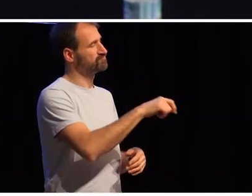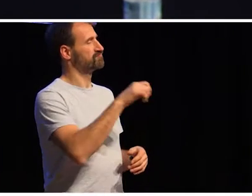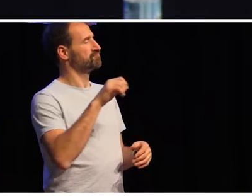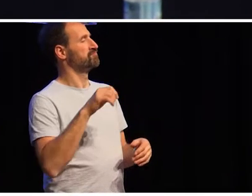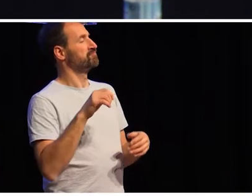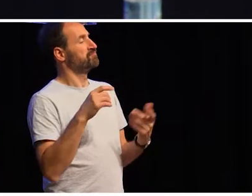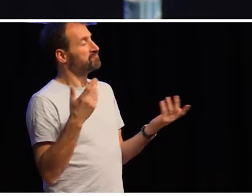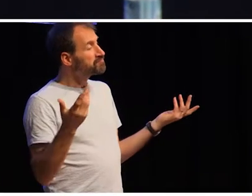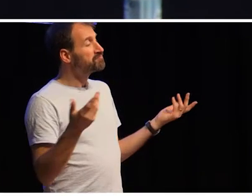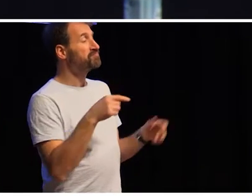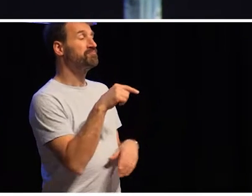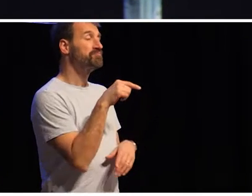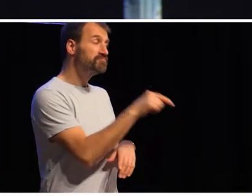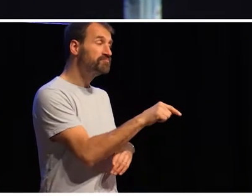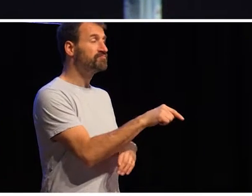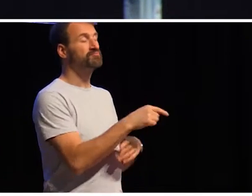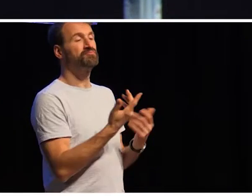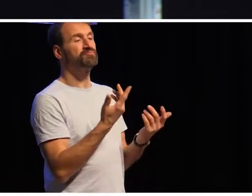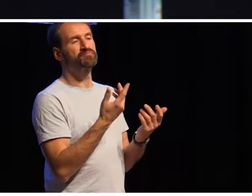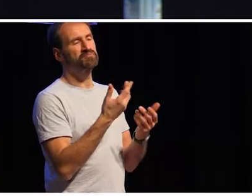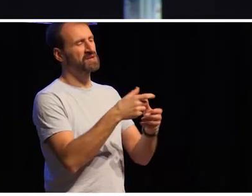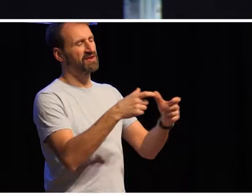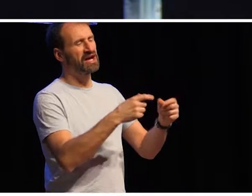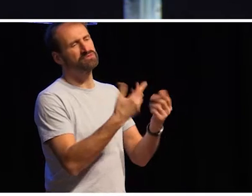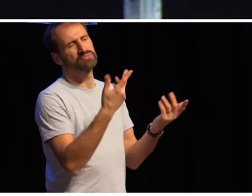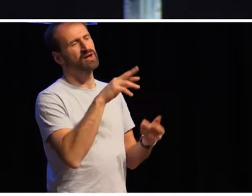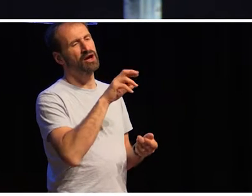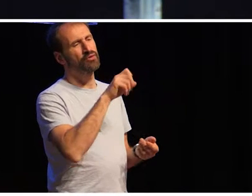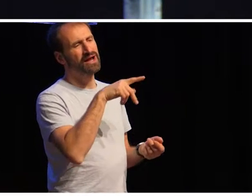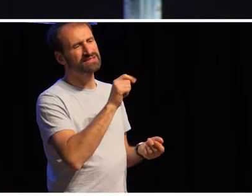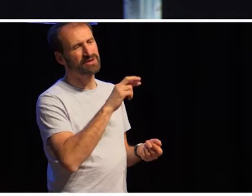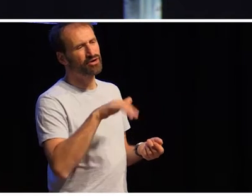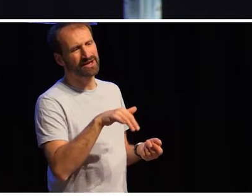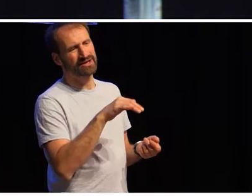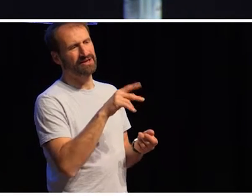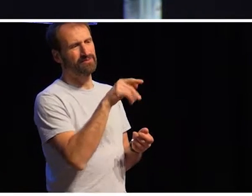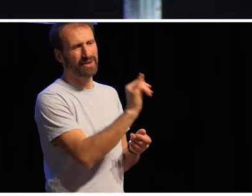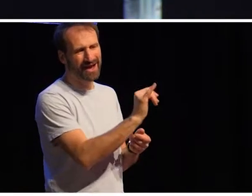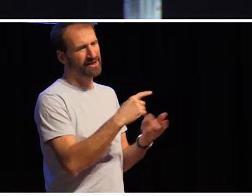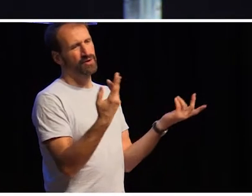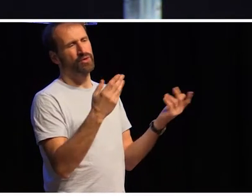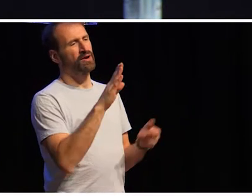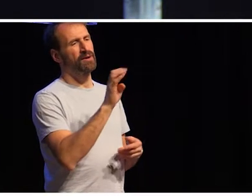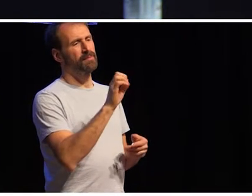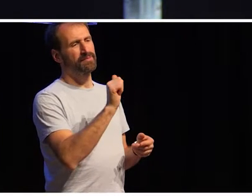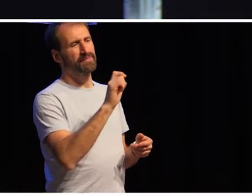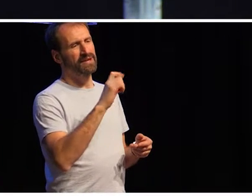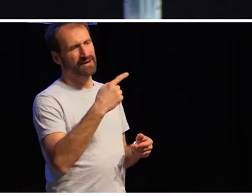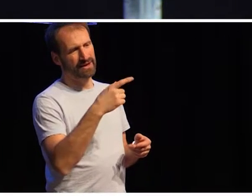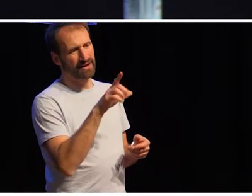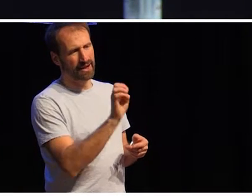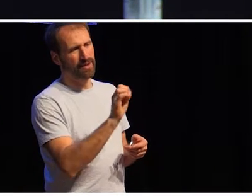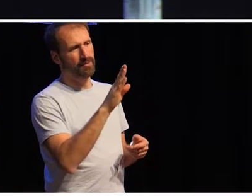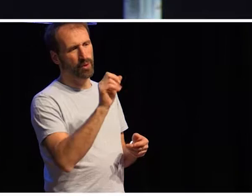typically devices like Raspberry Pi or BeagleBone that you've heard about in previous keynote, but also